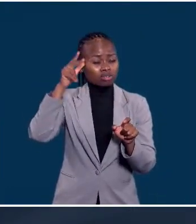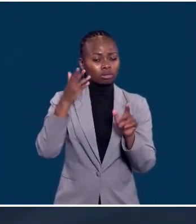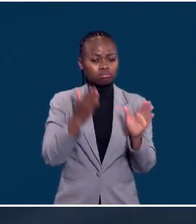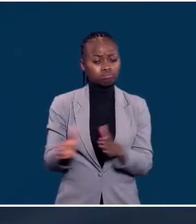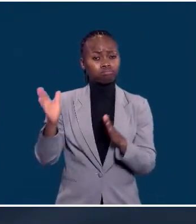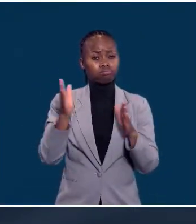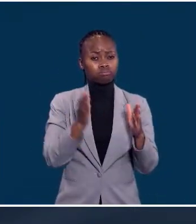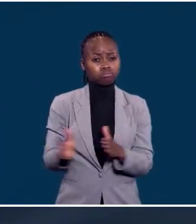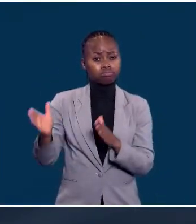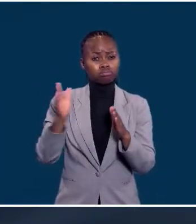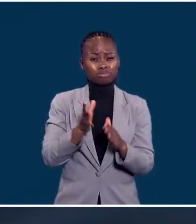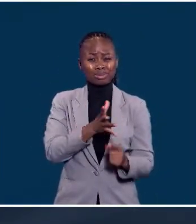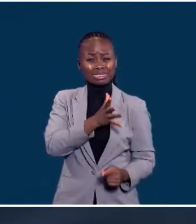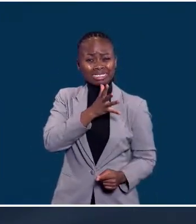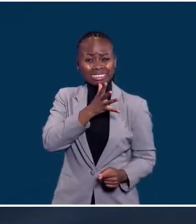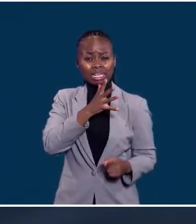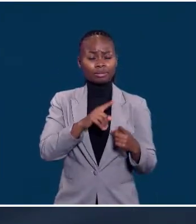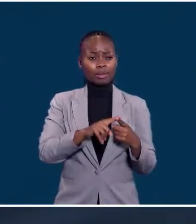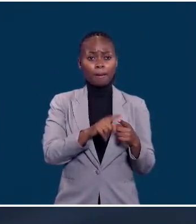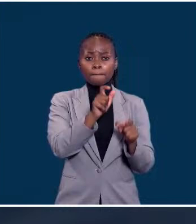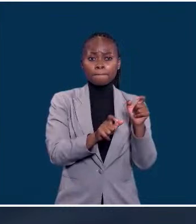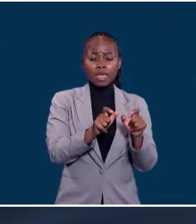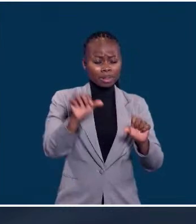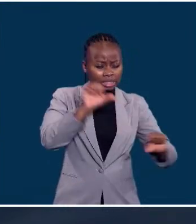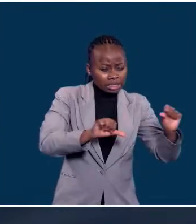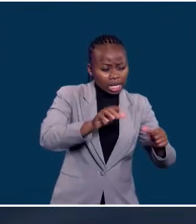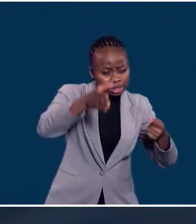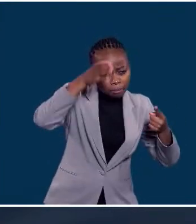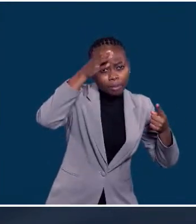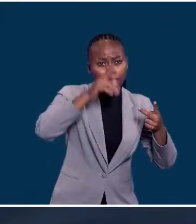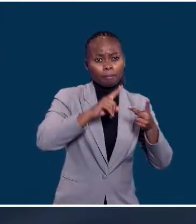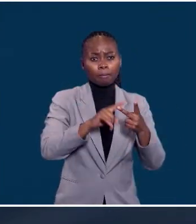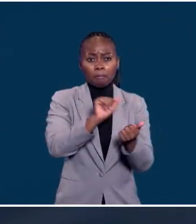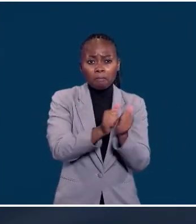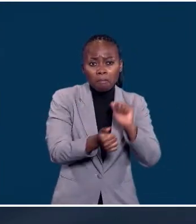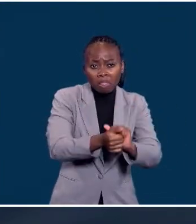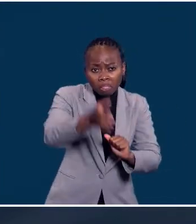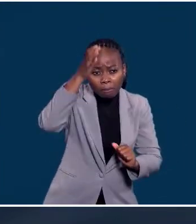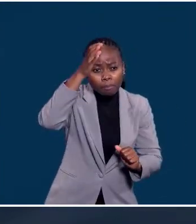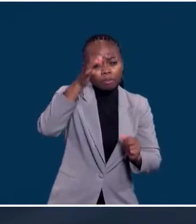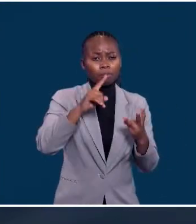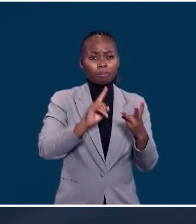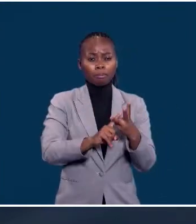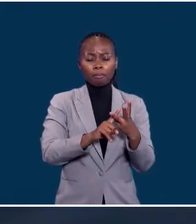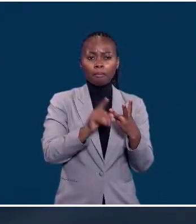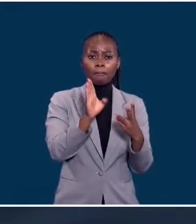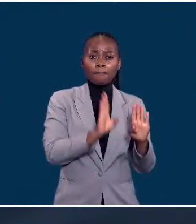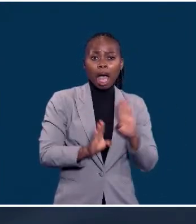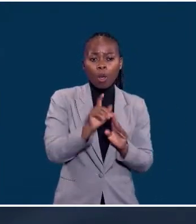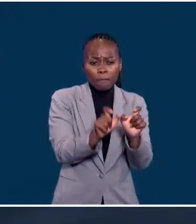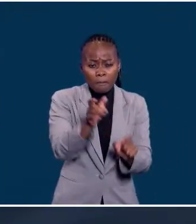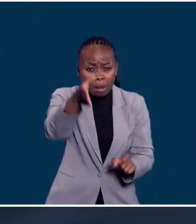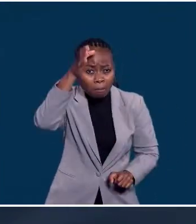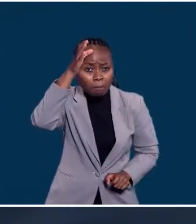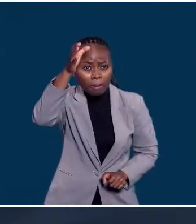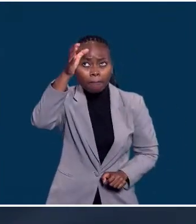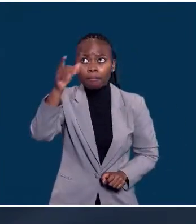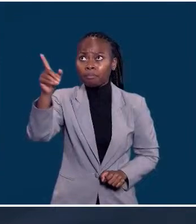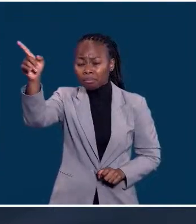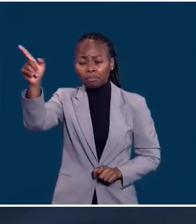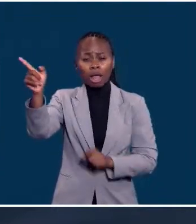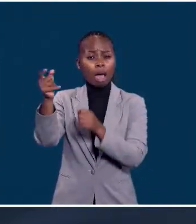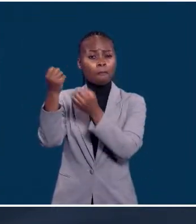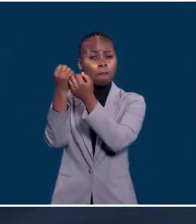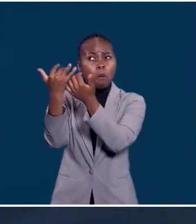more biotechnologists, more mathematicians than the US universities